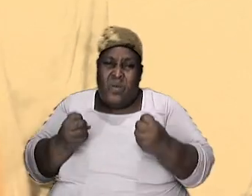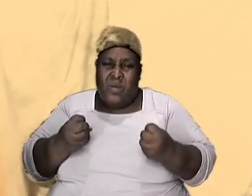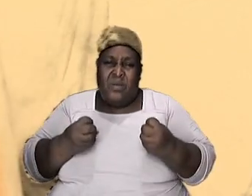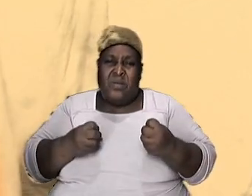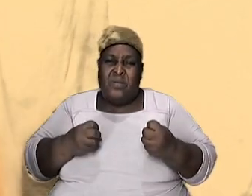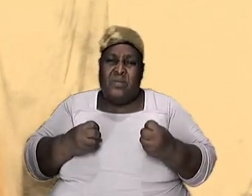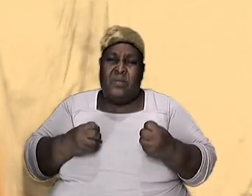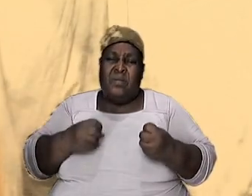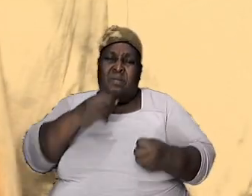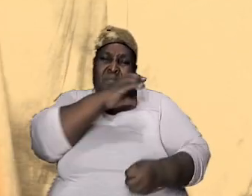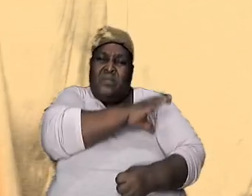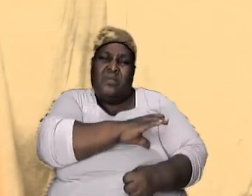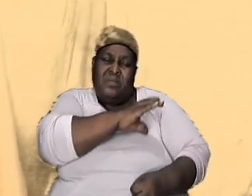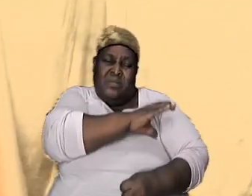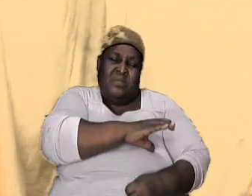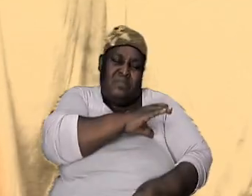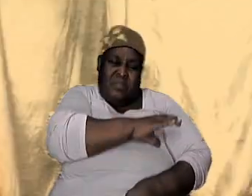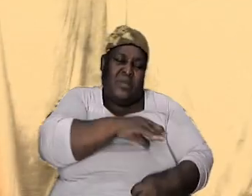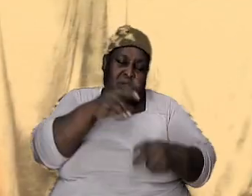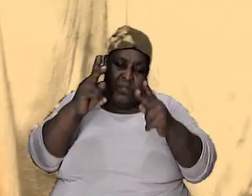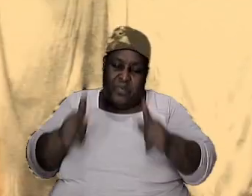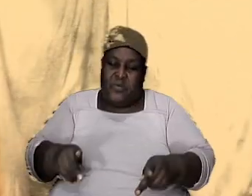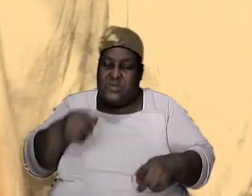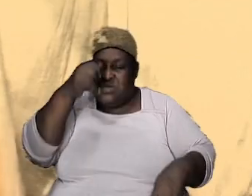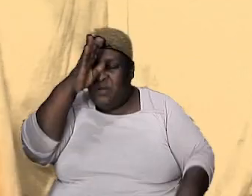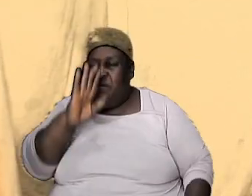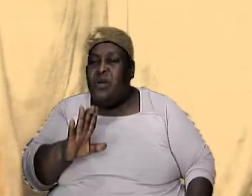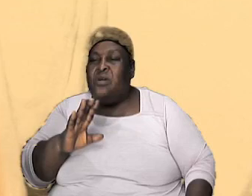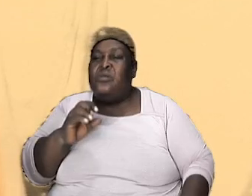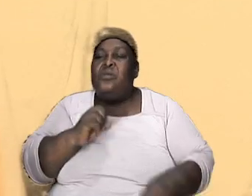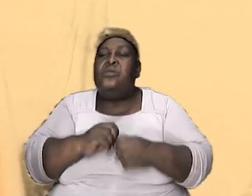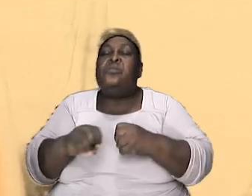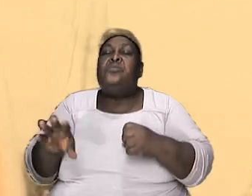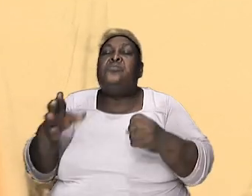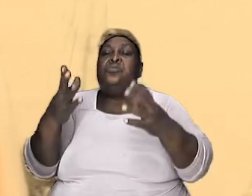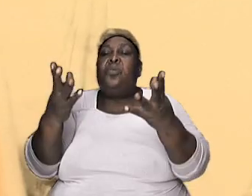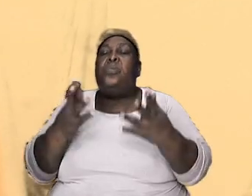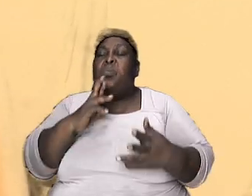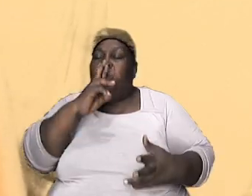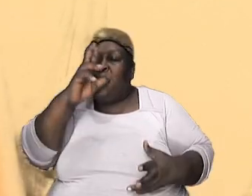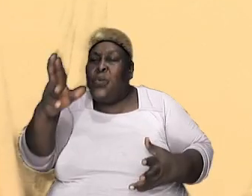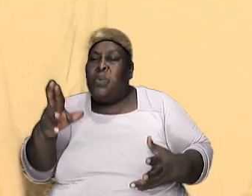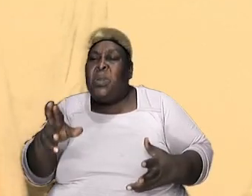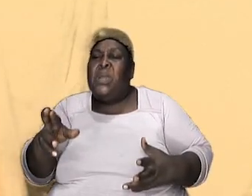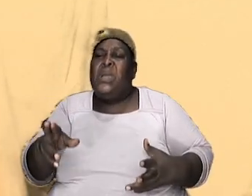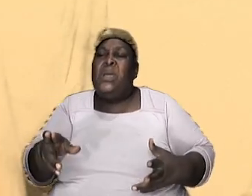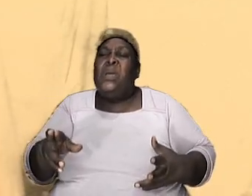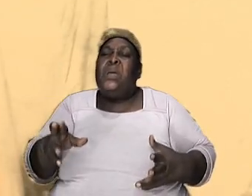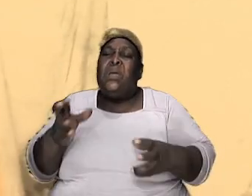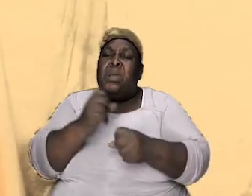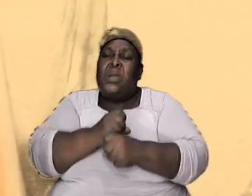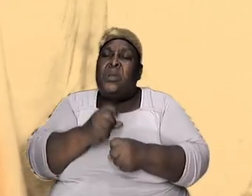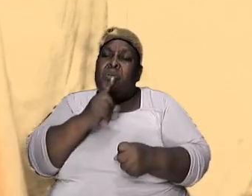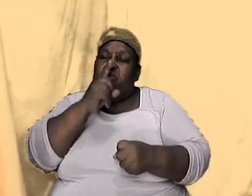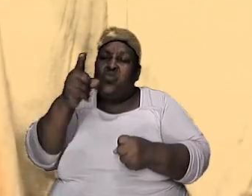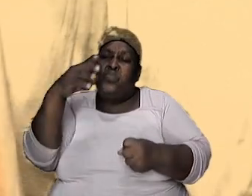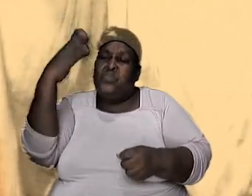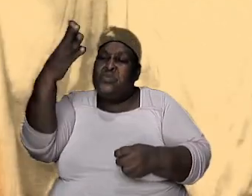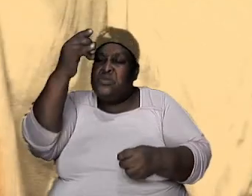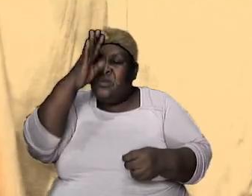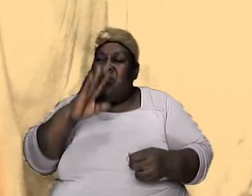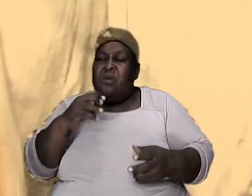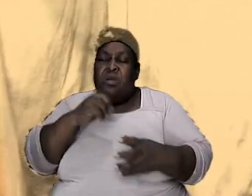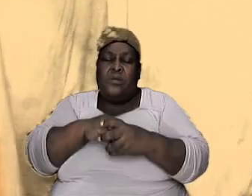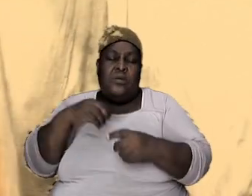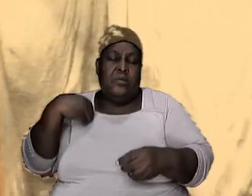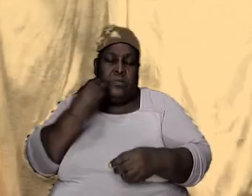on the character, the person of God, so that we can be able to really get the true presence of God in our lives and